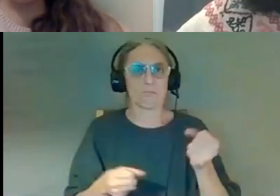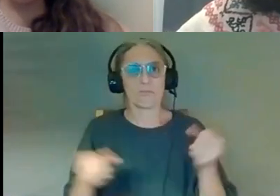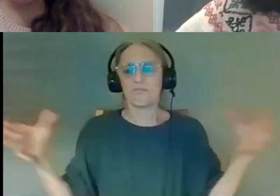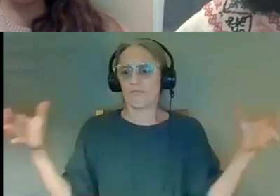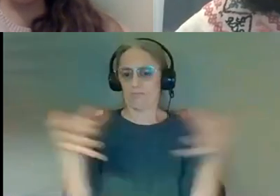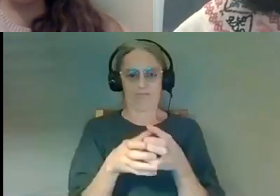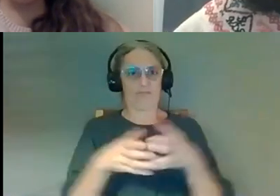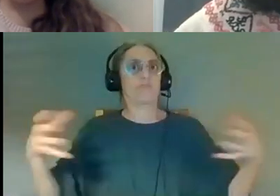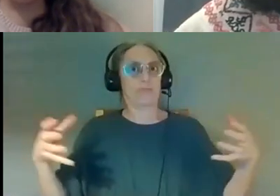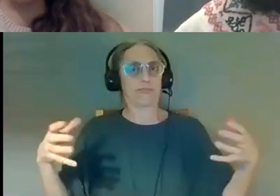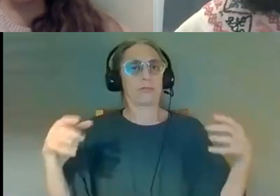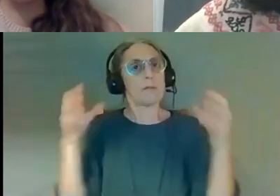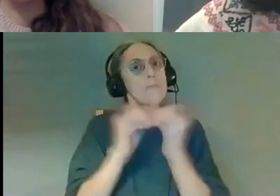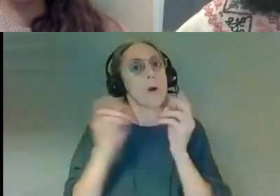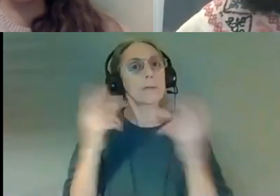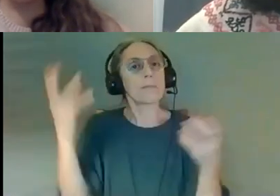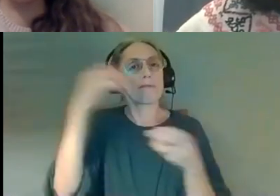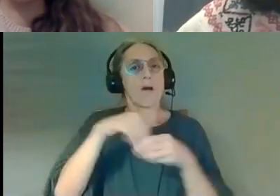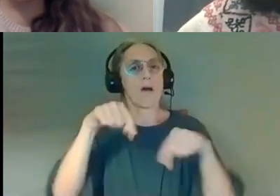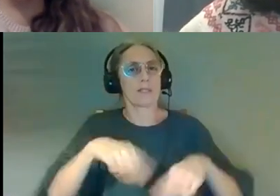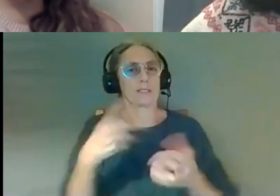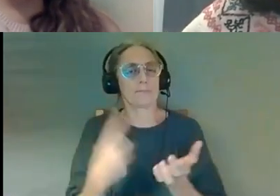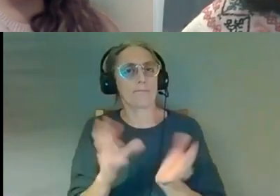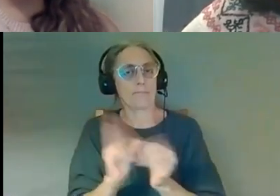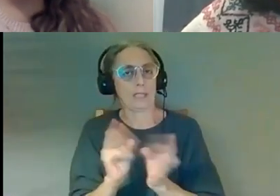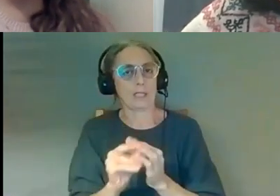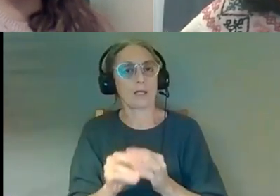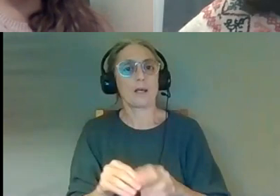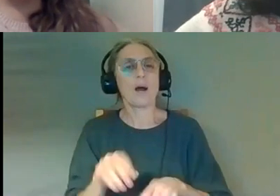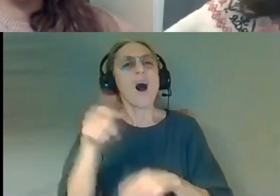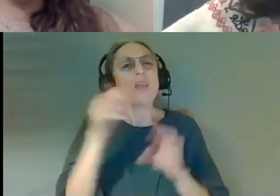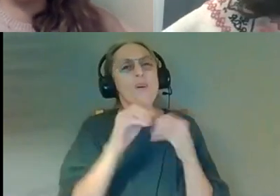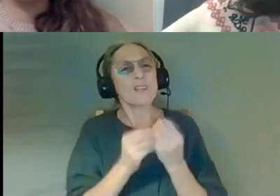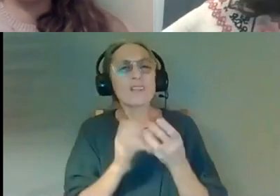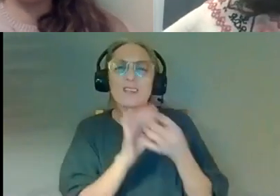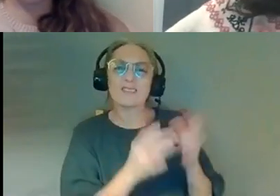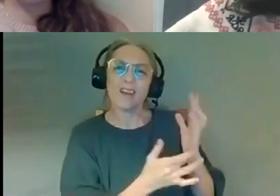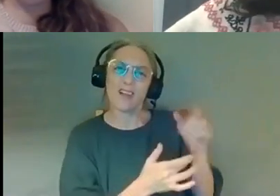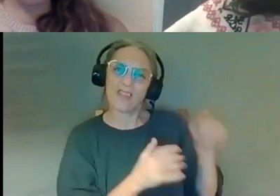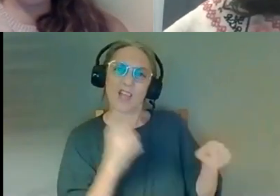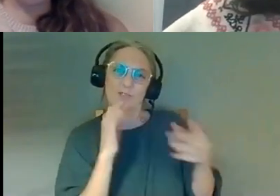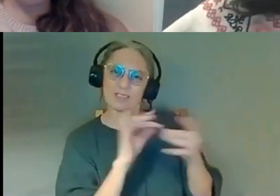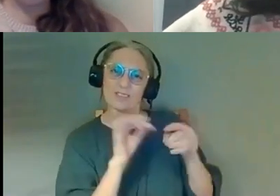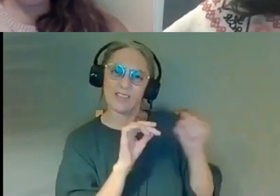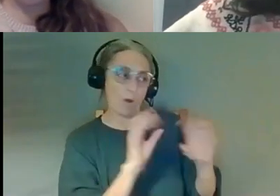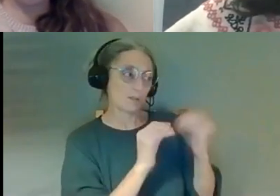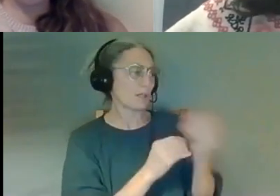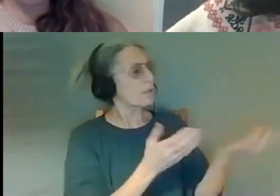And from the organization that you just, technology organization, bring them all together, because I see